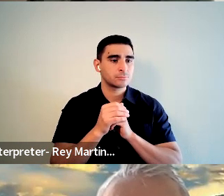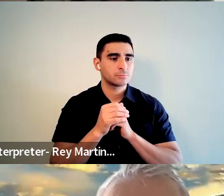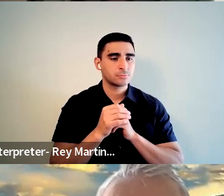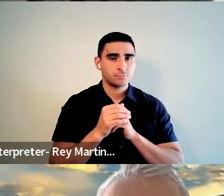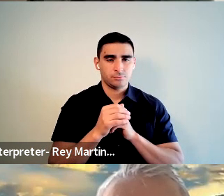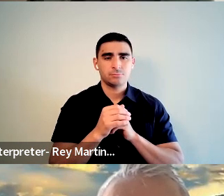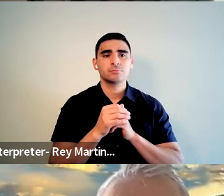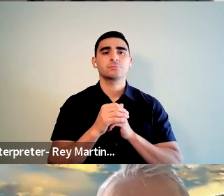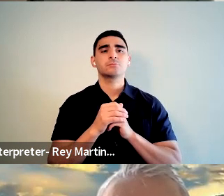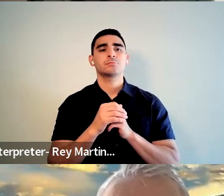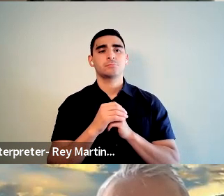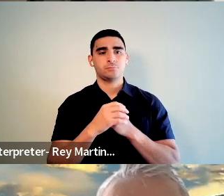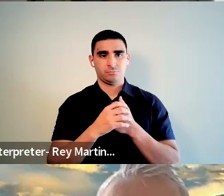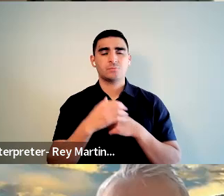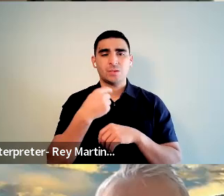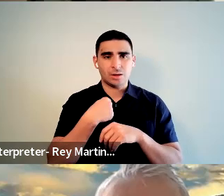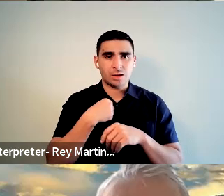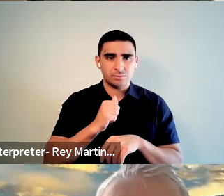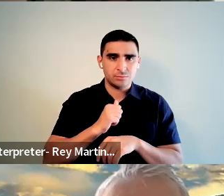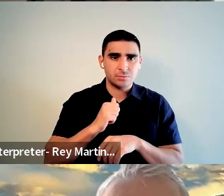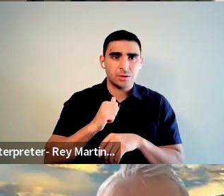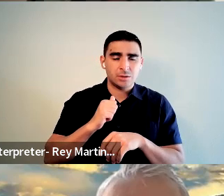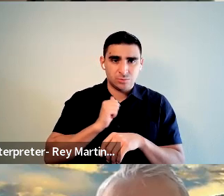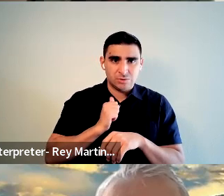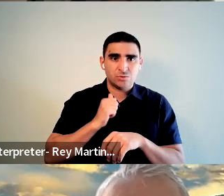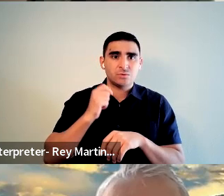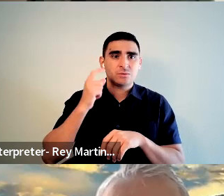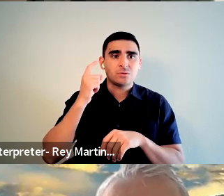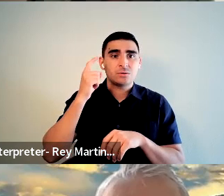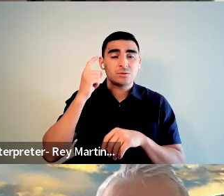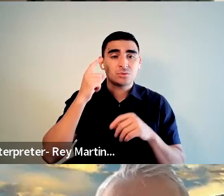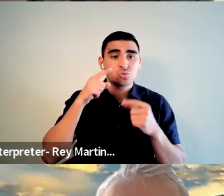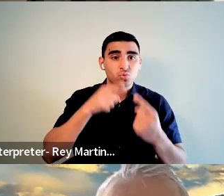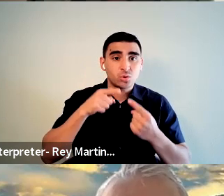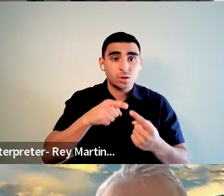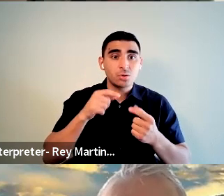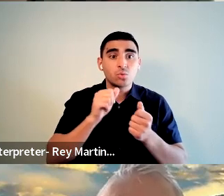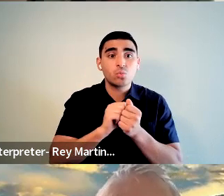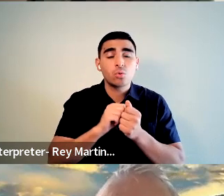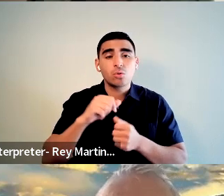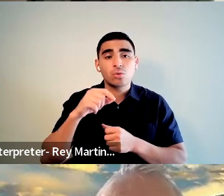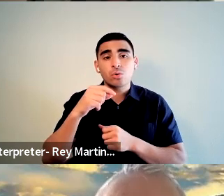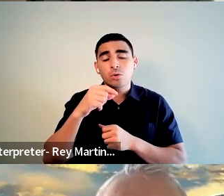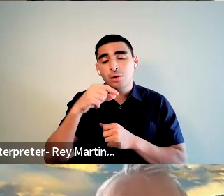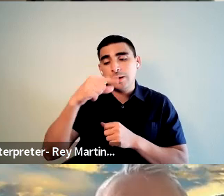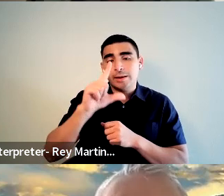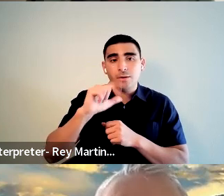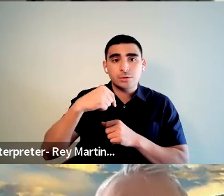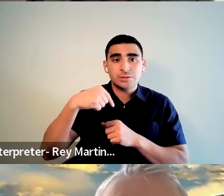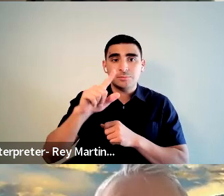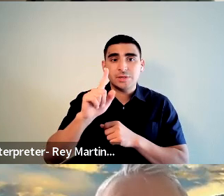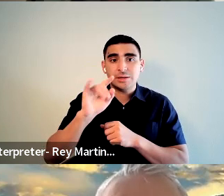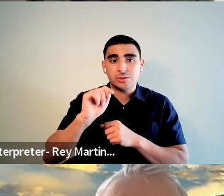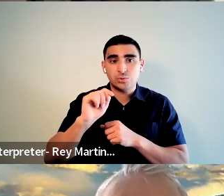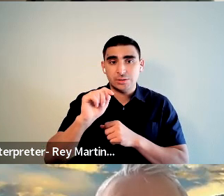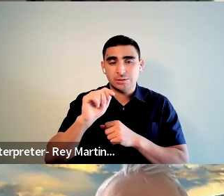have sought and struggled with mental health access for queer youth, for Latina youth, and the